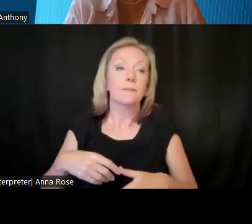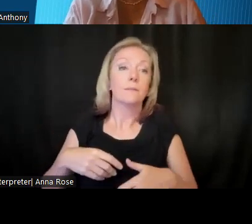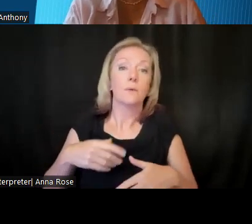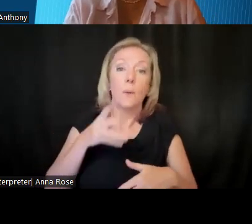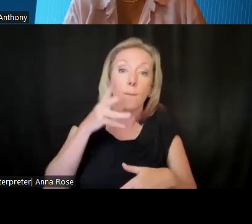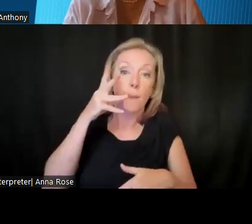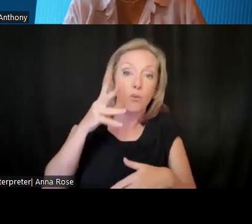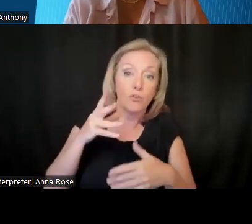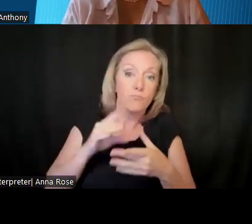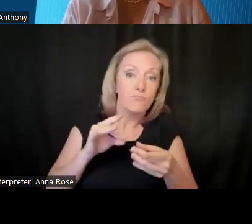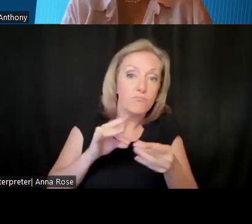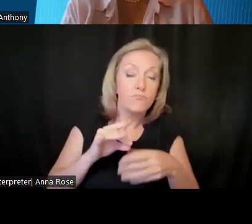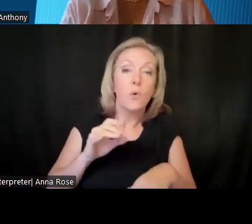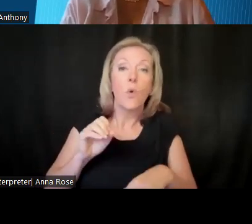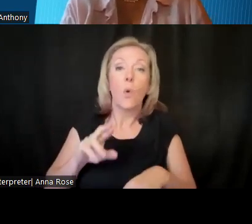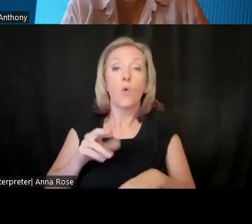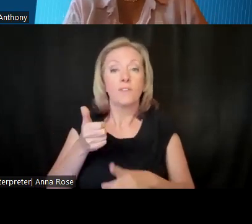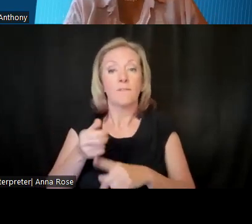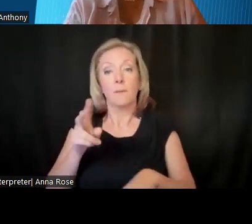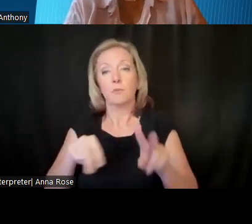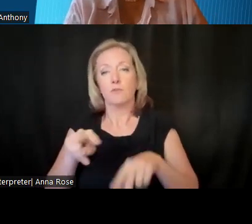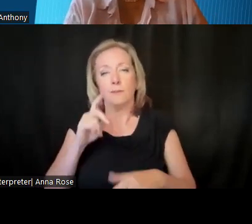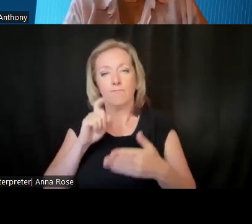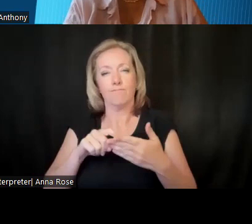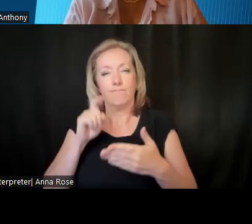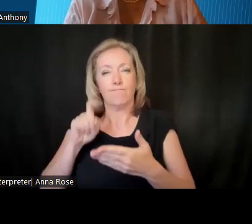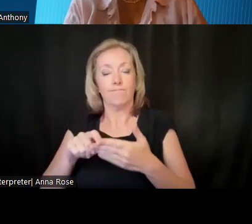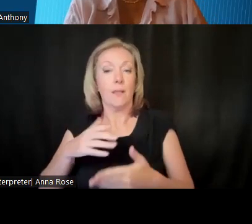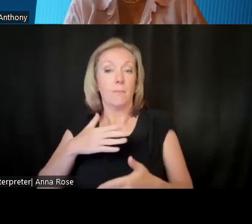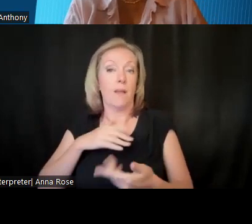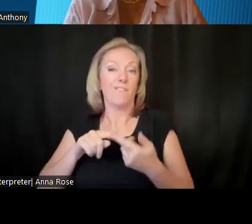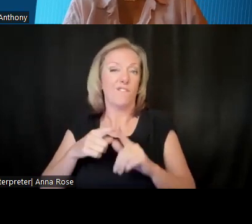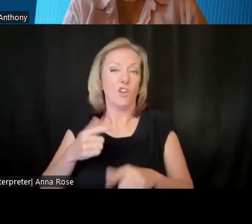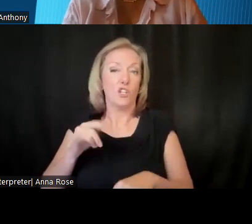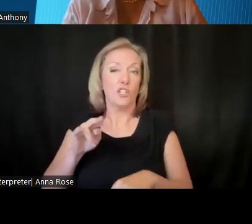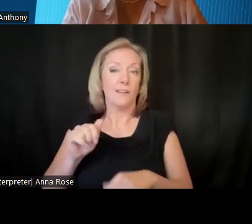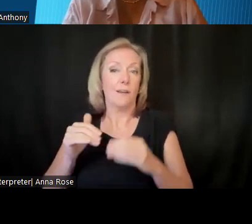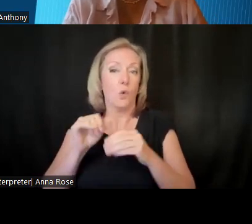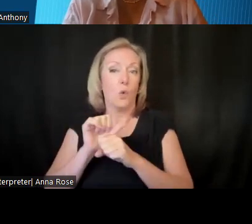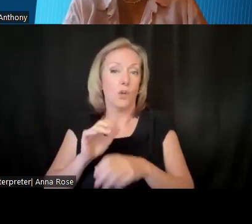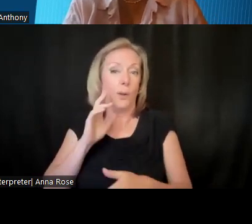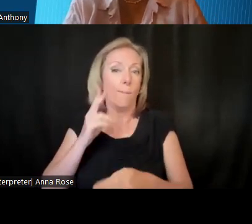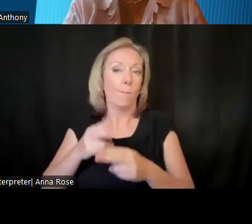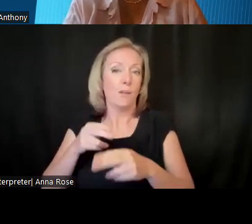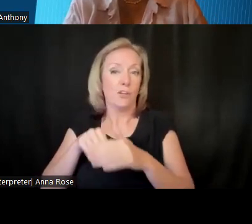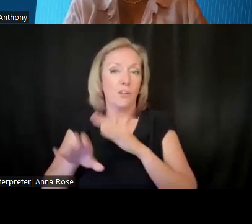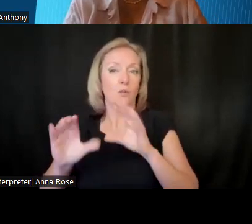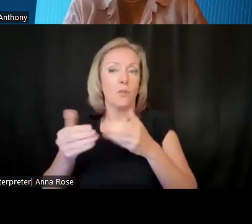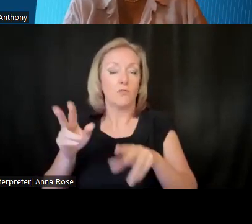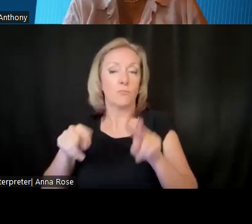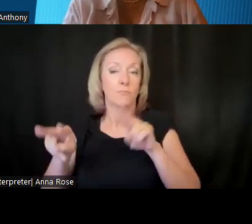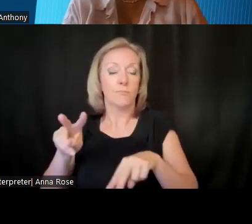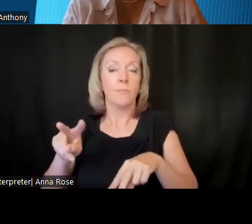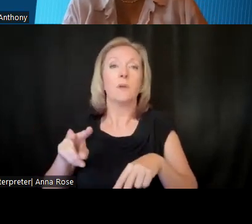parent interview, or you're just observing a kid like my friend Gina who goes into the classroom, it's a good idea to talk to people to